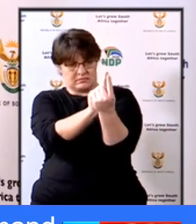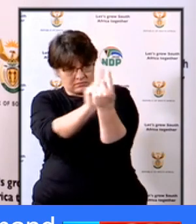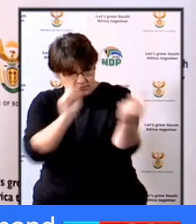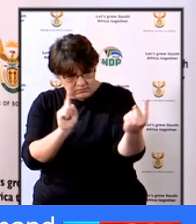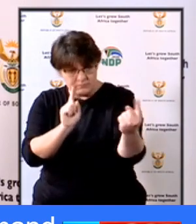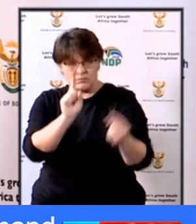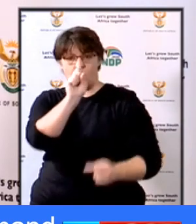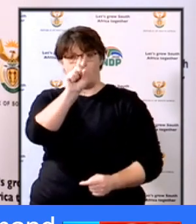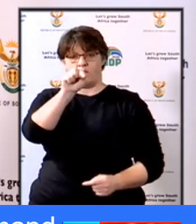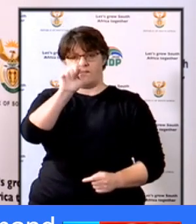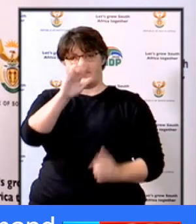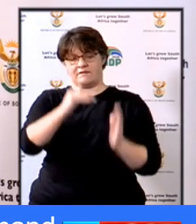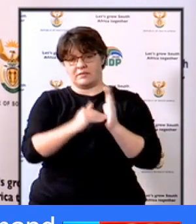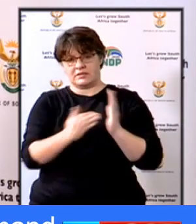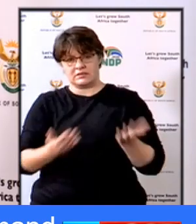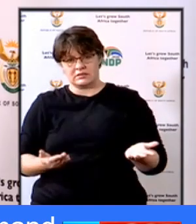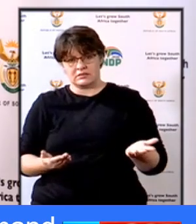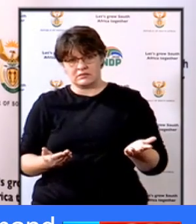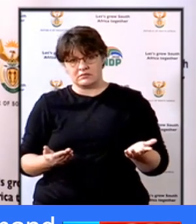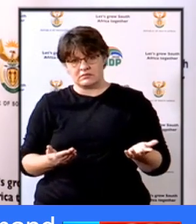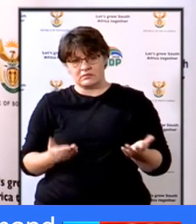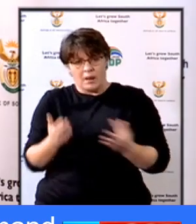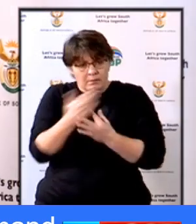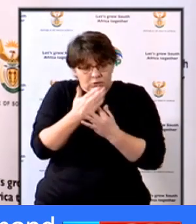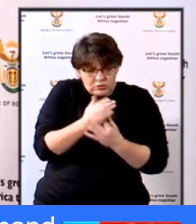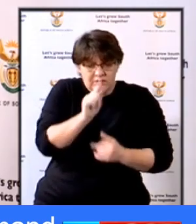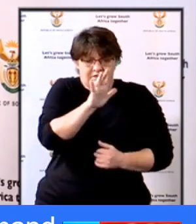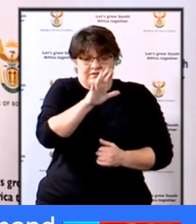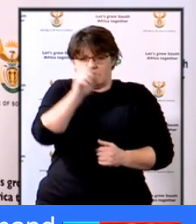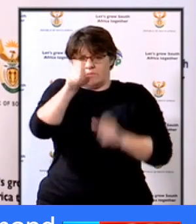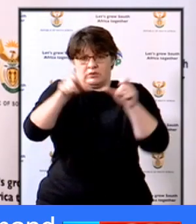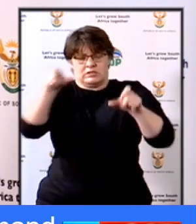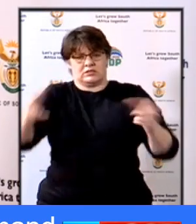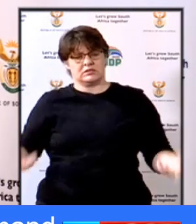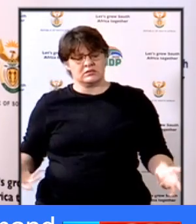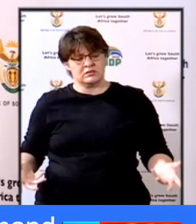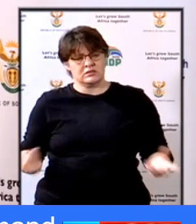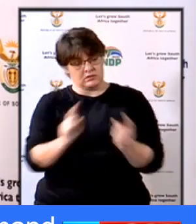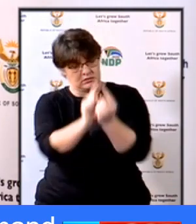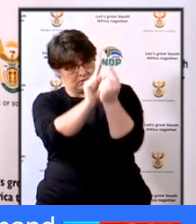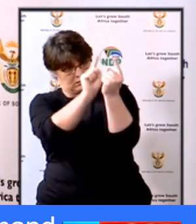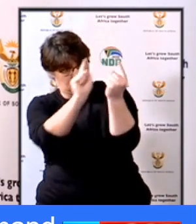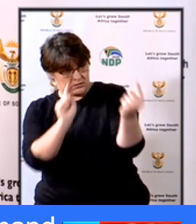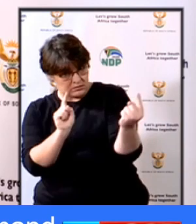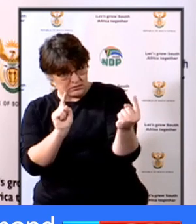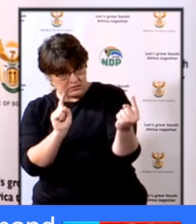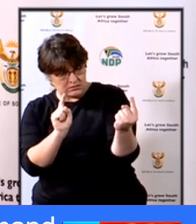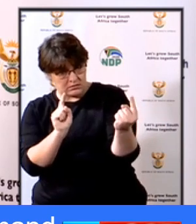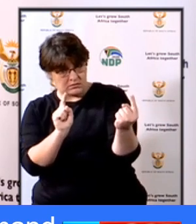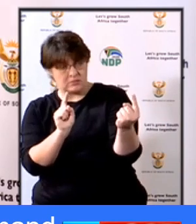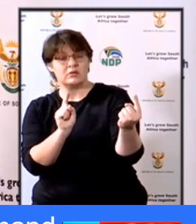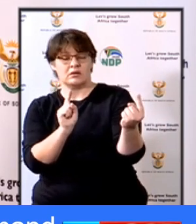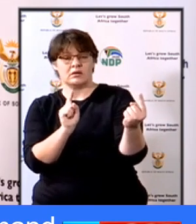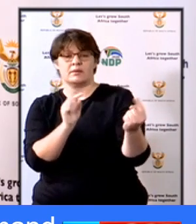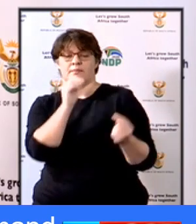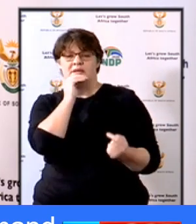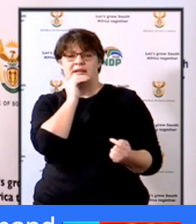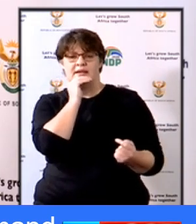distancing, even amongst the 50. And if the social distancing makes the